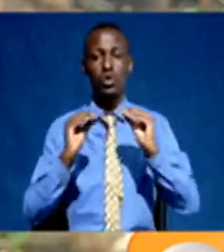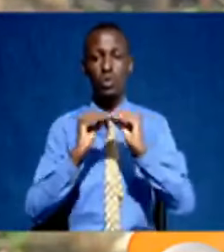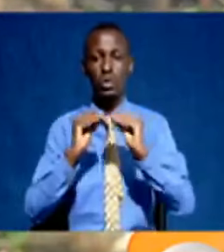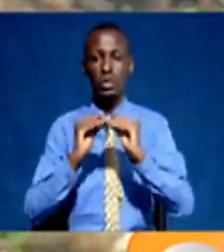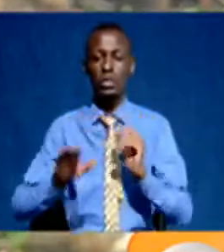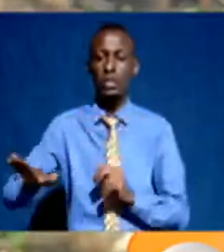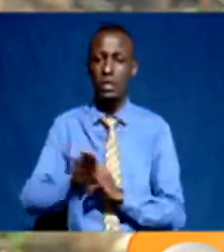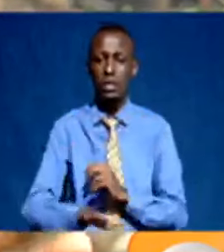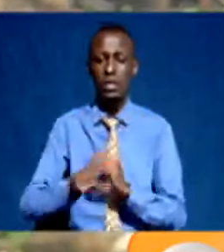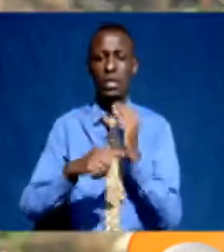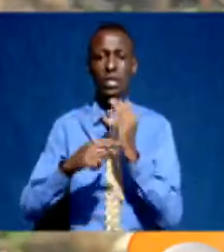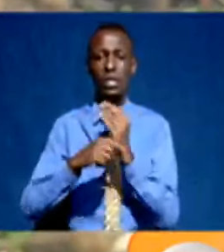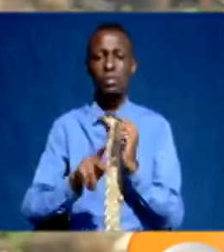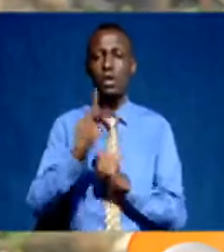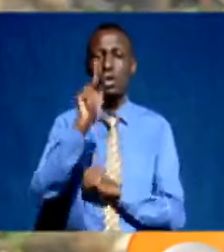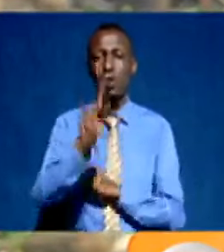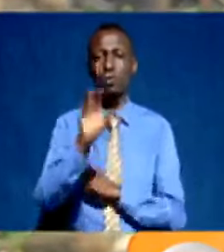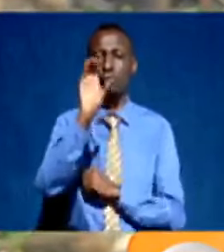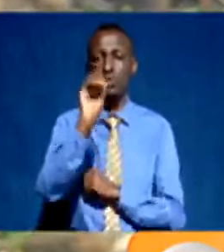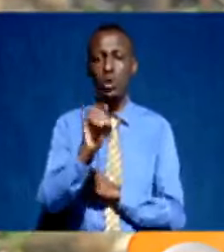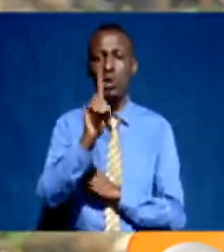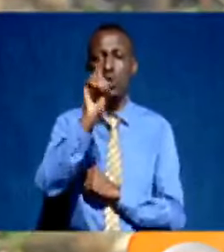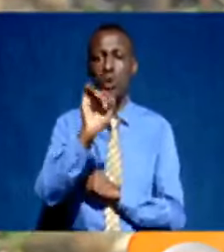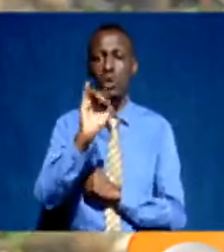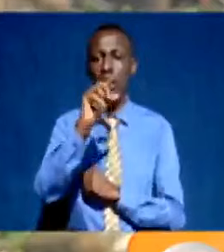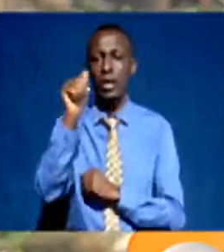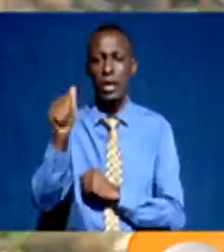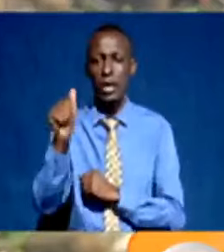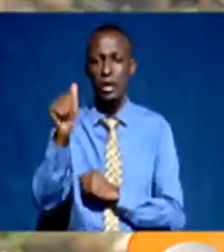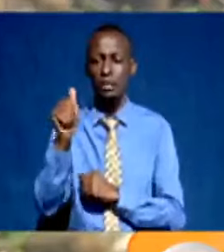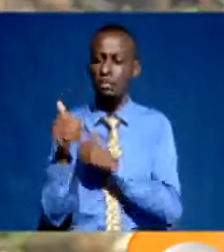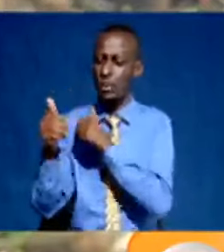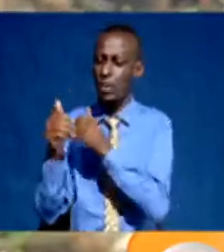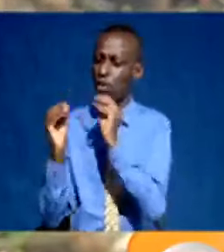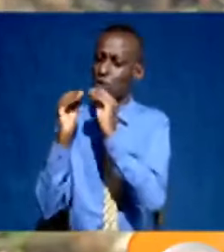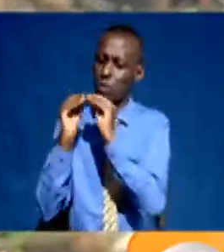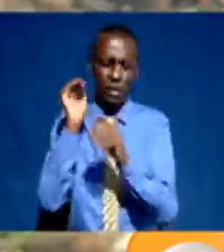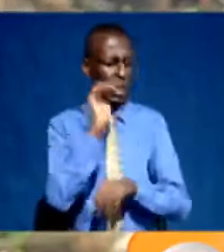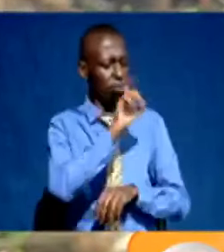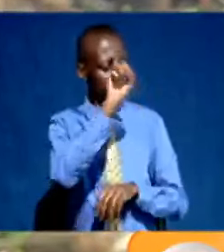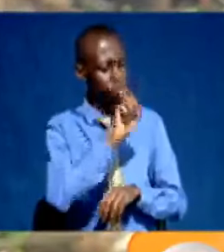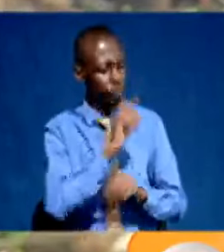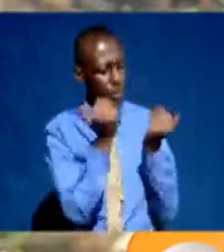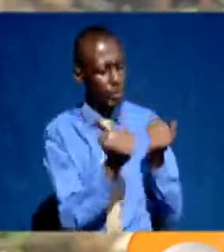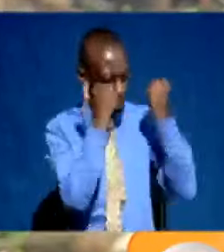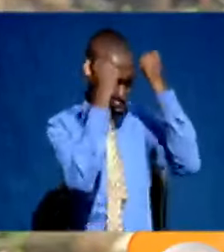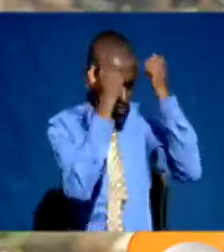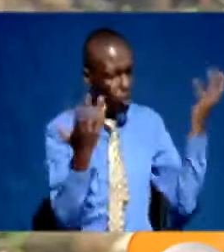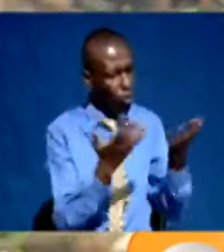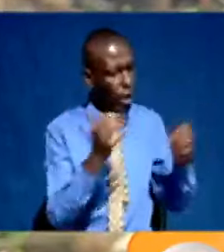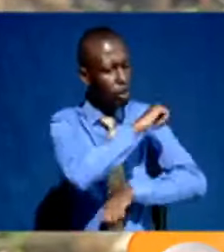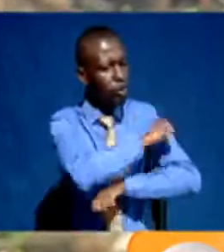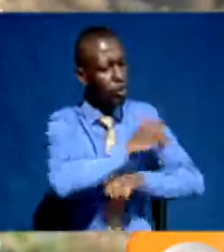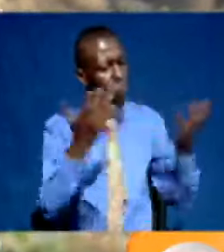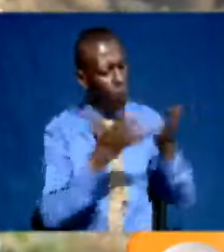gari. Ndio akakuja karibu na yeye, ndio kauliza mimi, wewe mtoto unasoma wapi na mwambie mimi nasoma